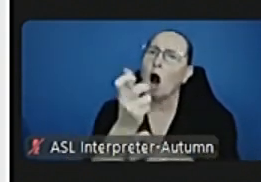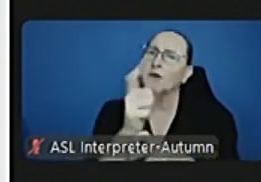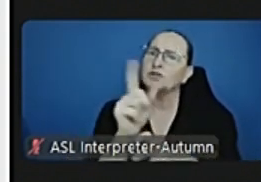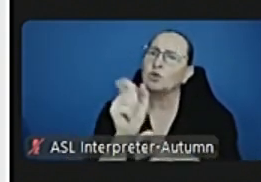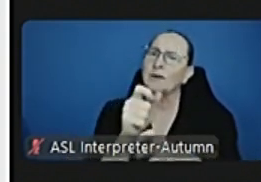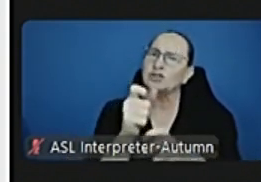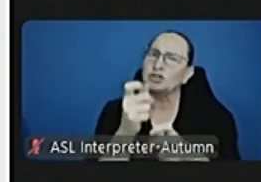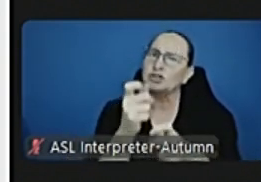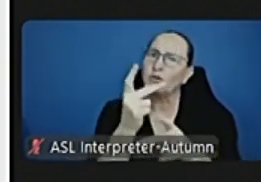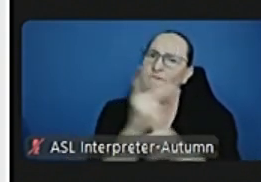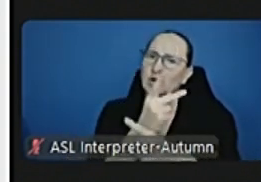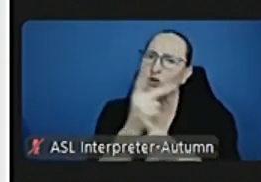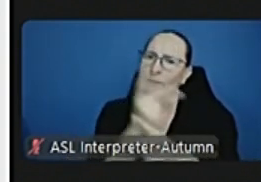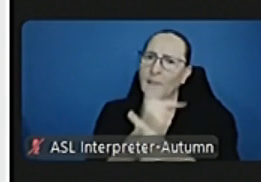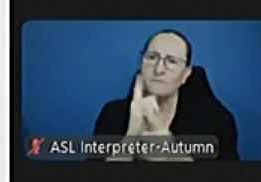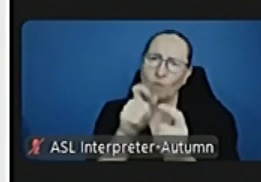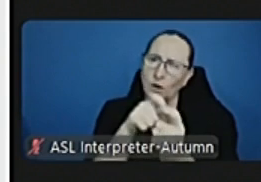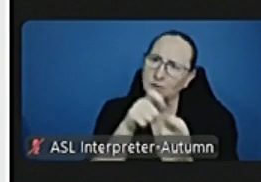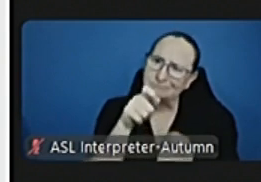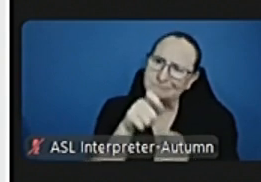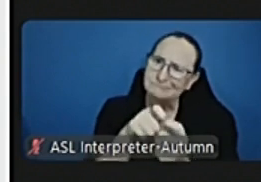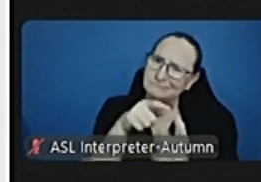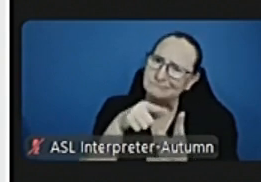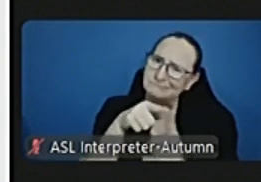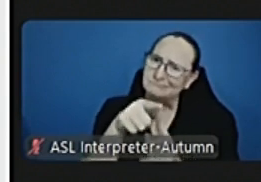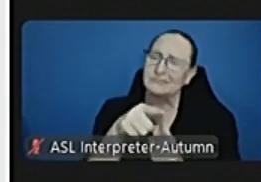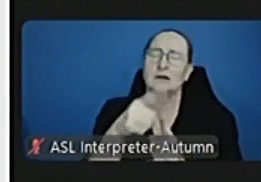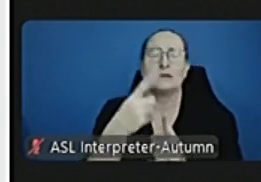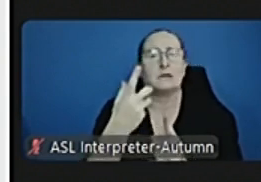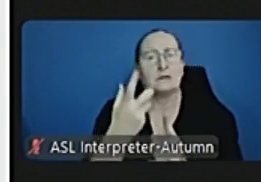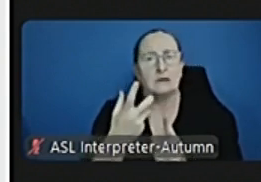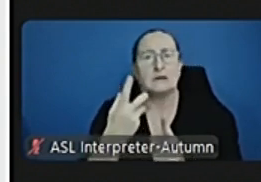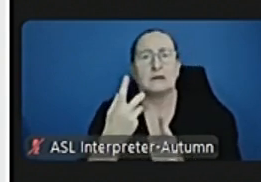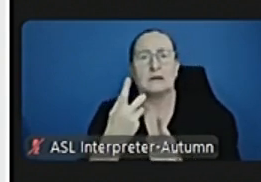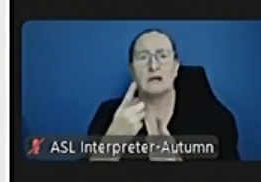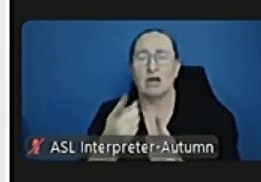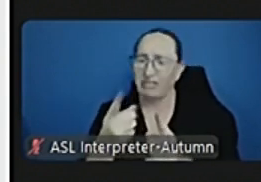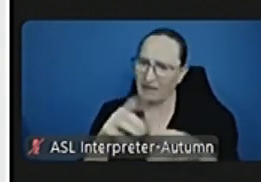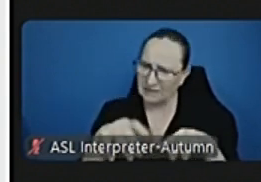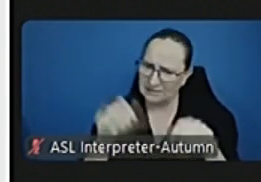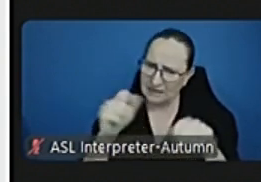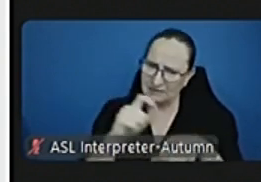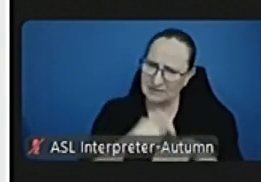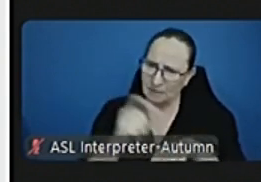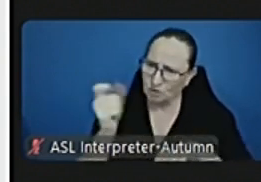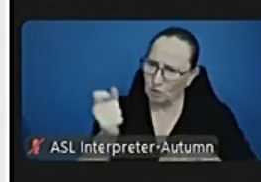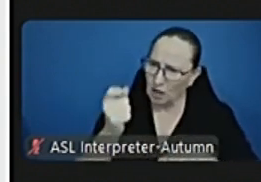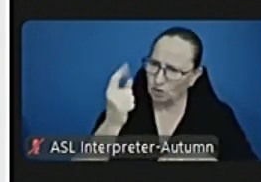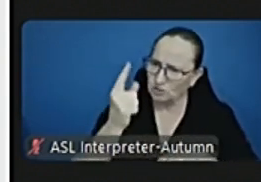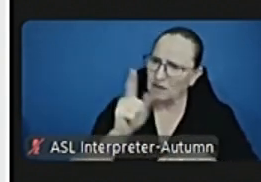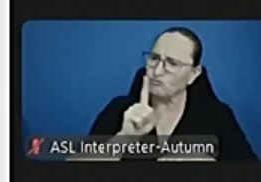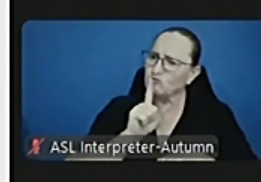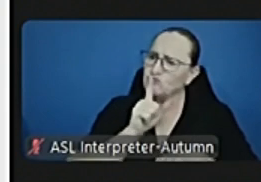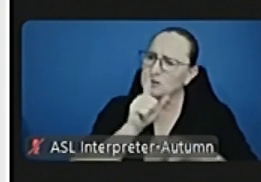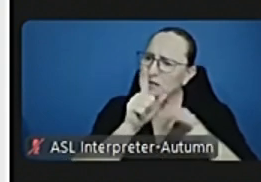for physicians. Is that, did they take the time to understand really what